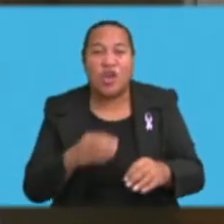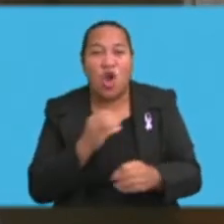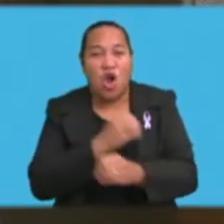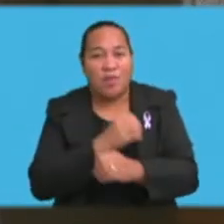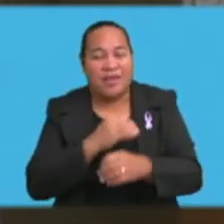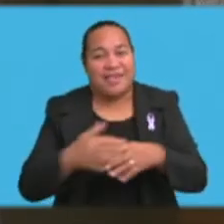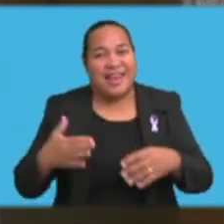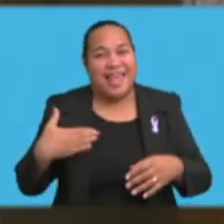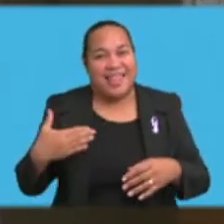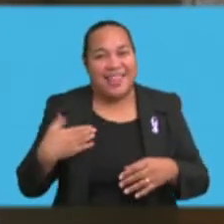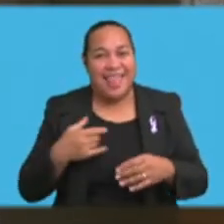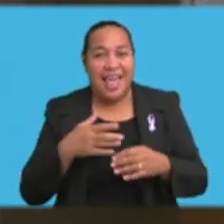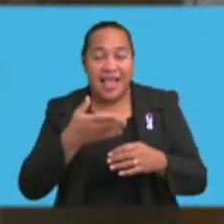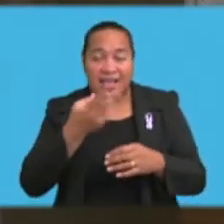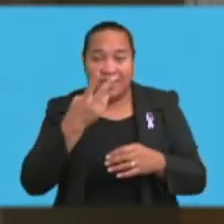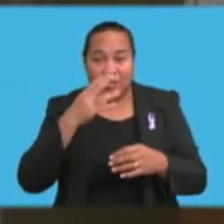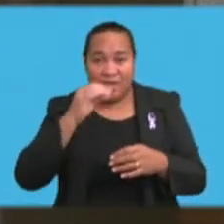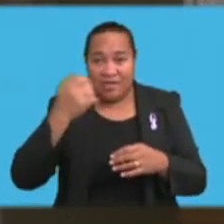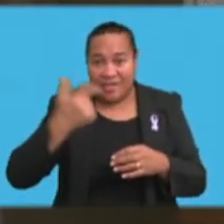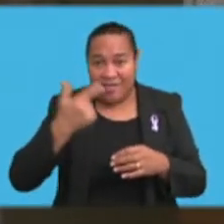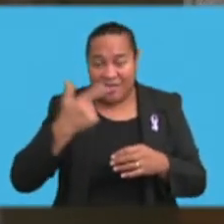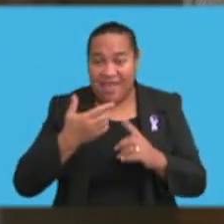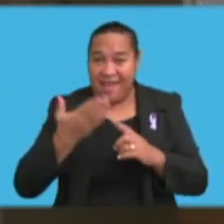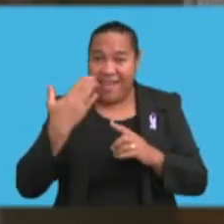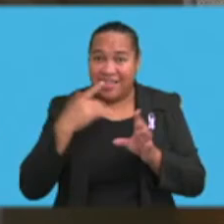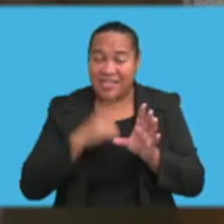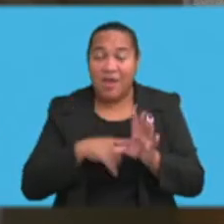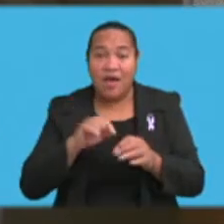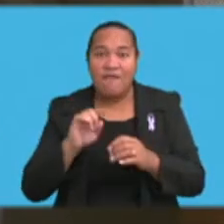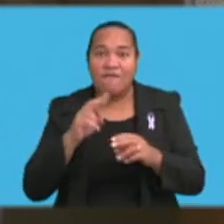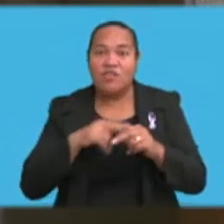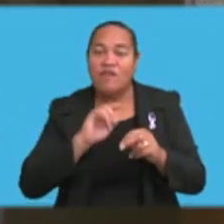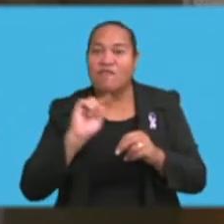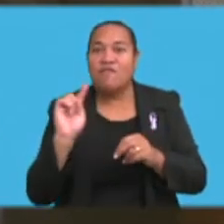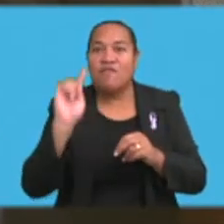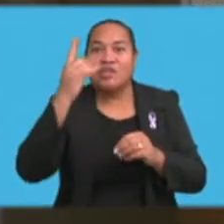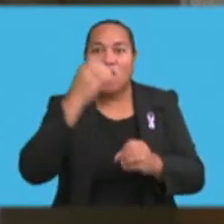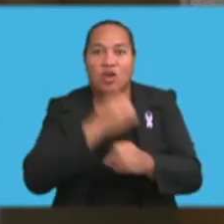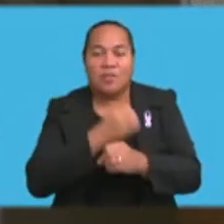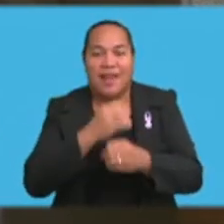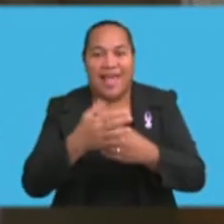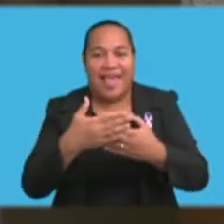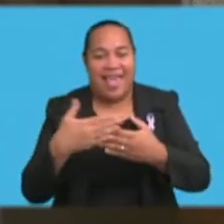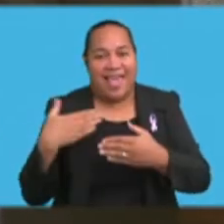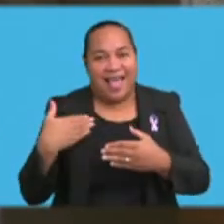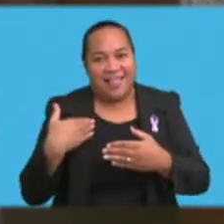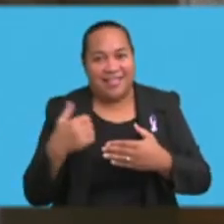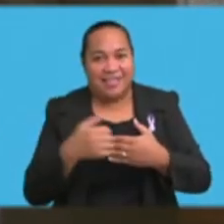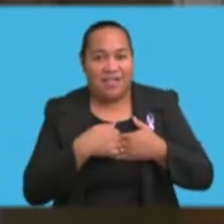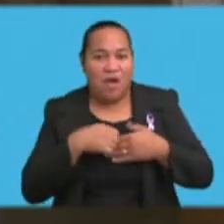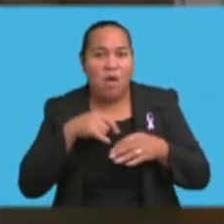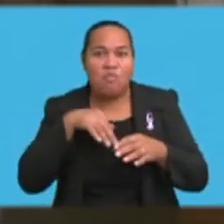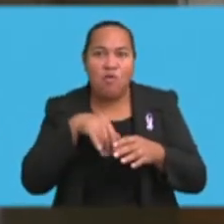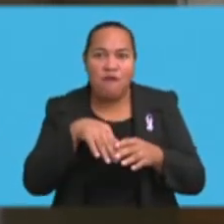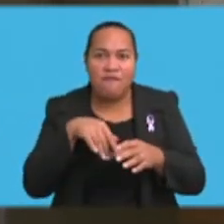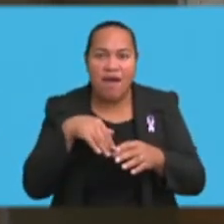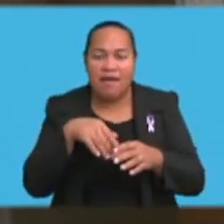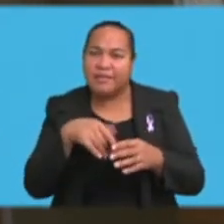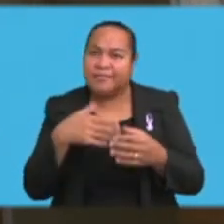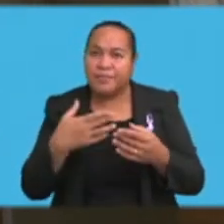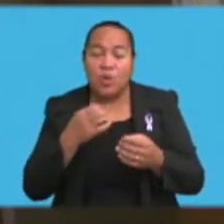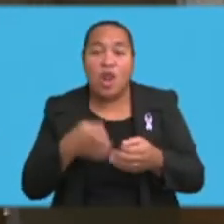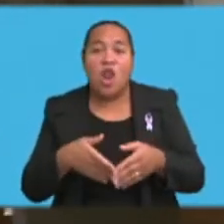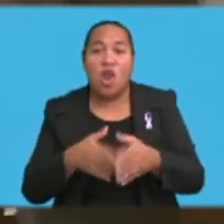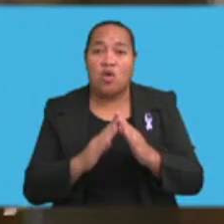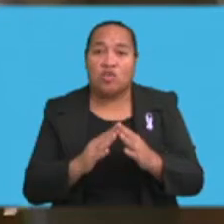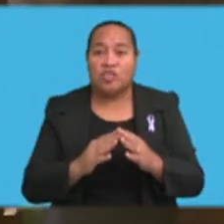year in 2017, we had Fiji's first ever occupational health and safety profile. It was launched, and as a result